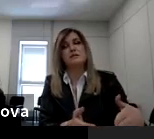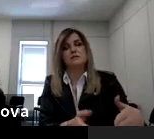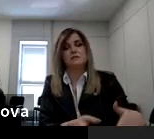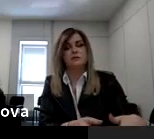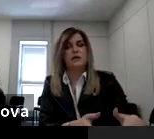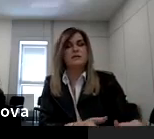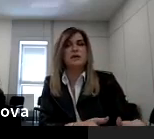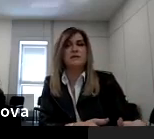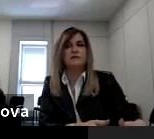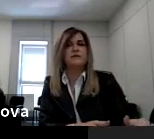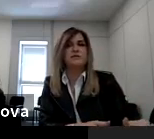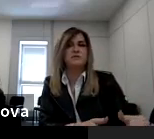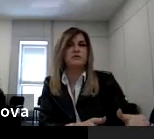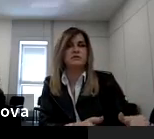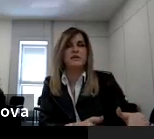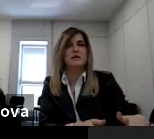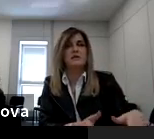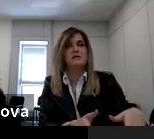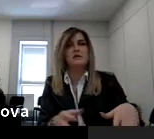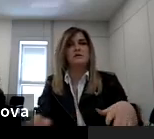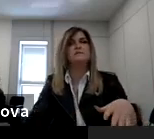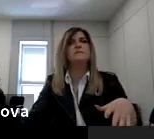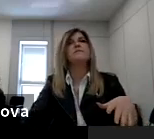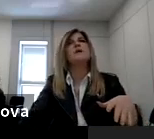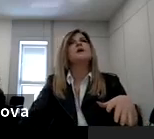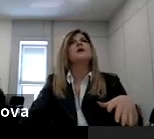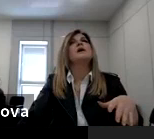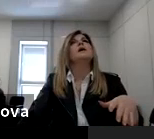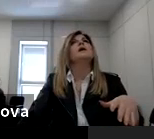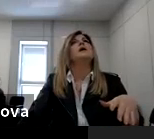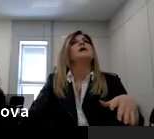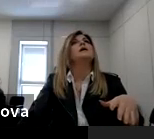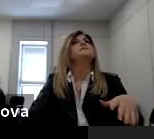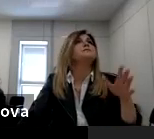as we need. So as many fixtures per day as we need.